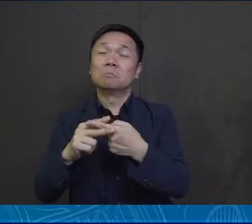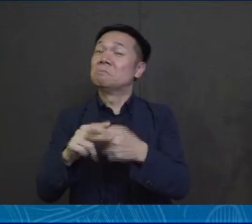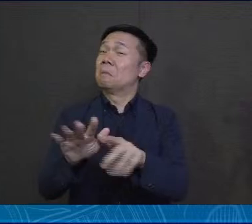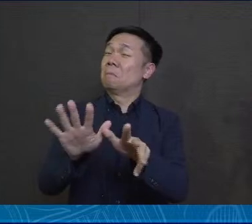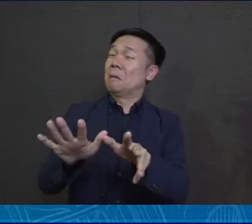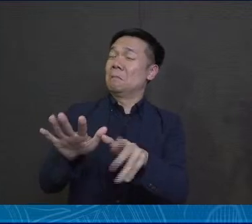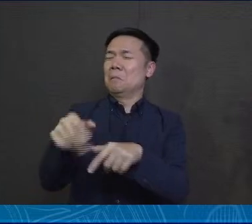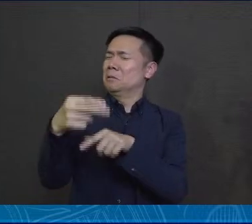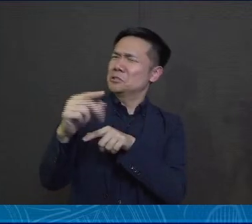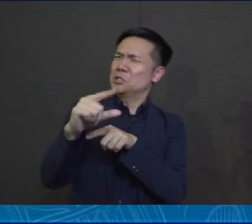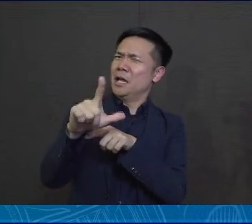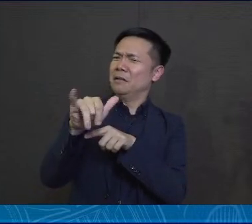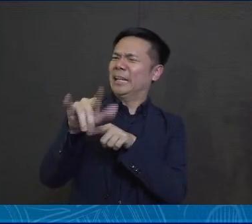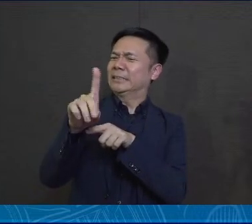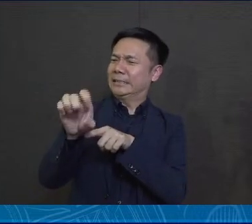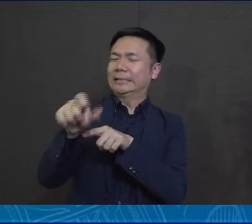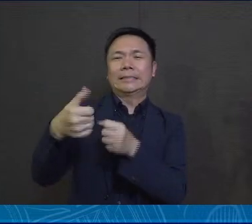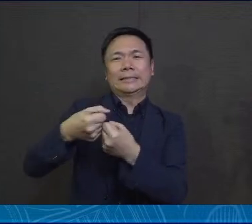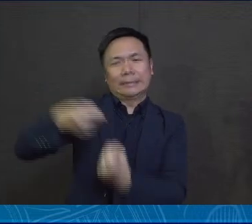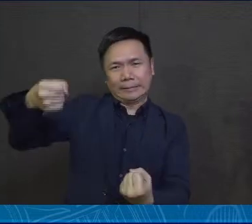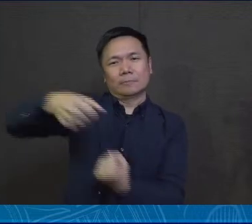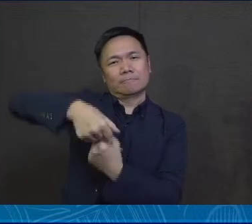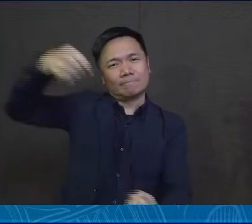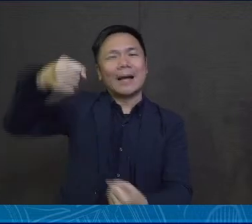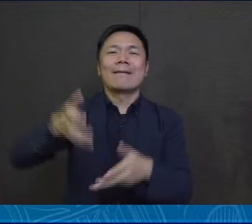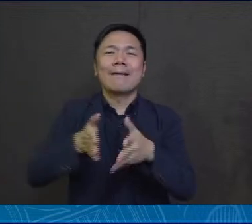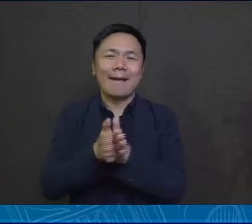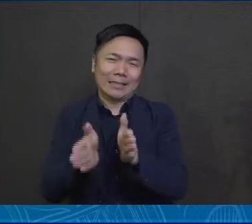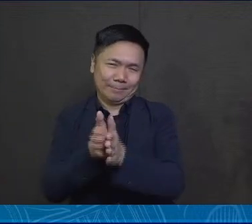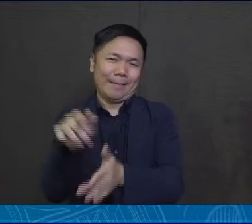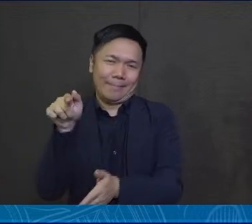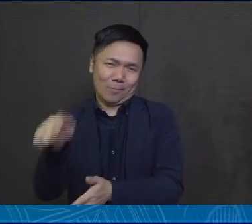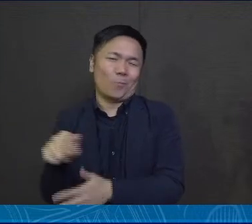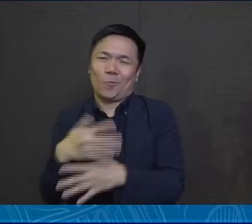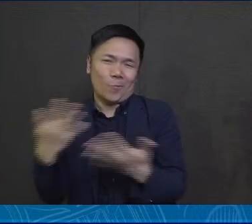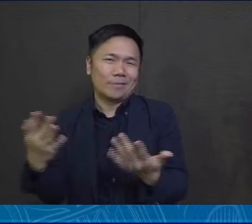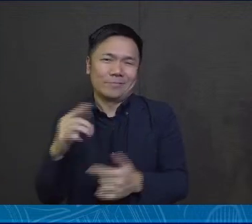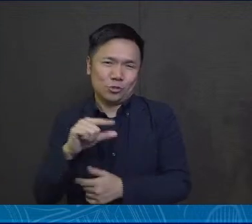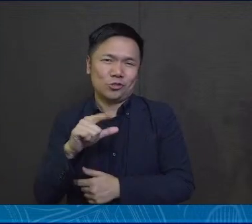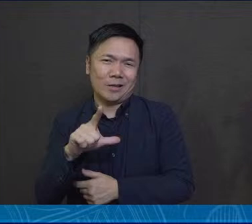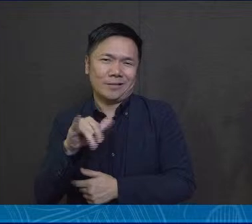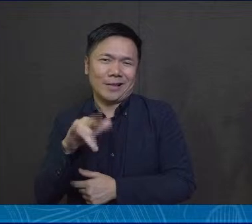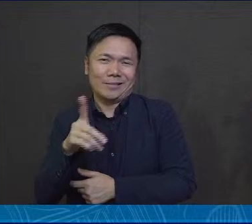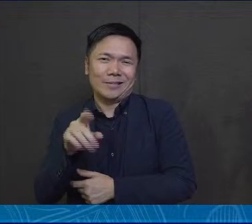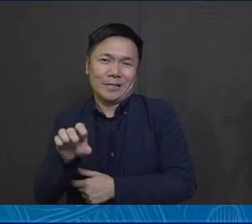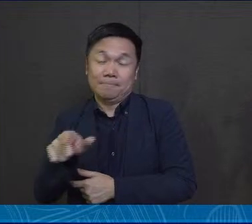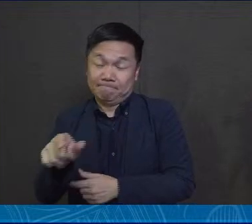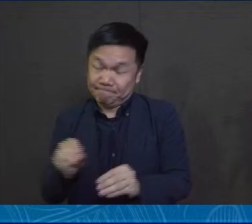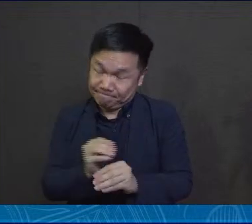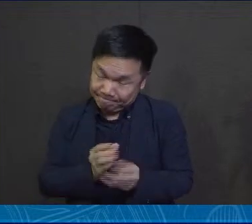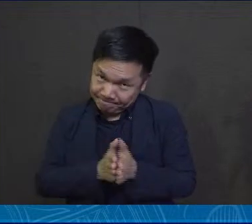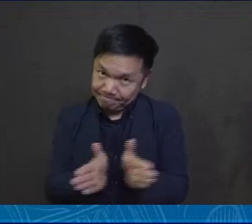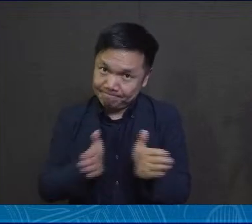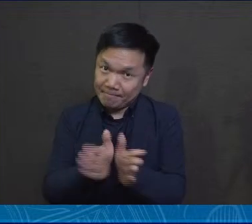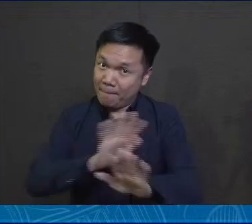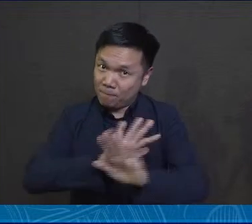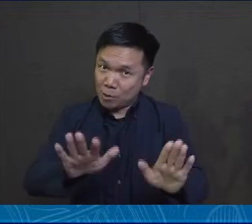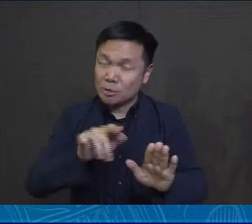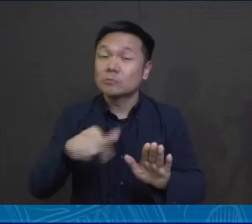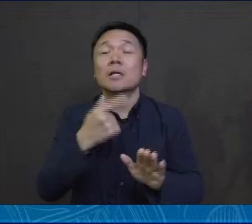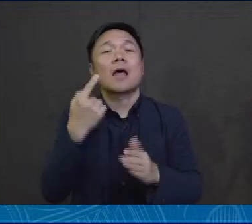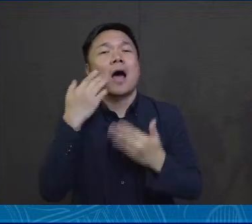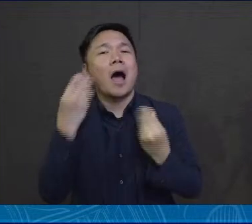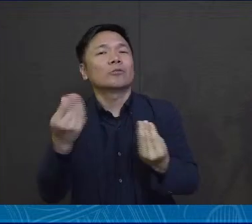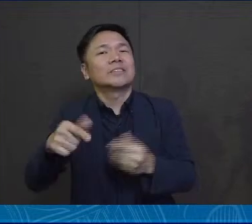supports disaster data sharing across regions, across countries, and also at the